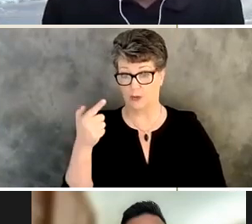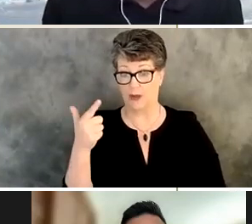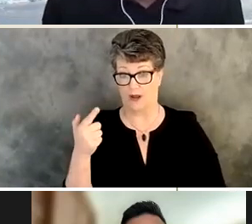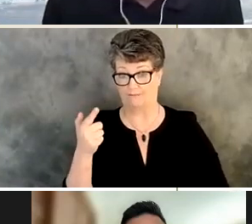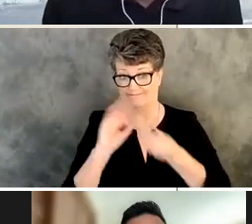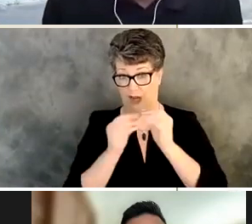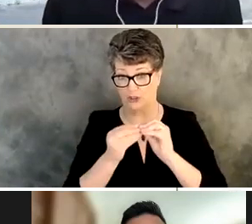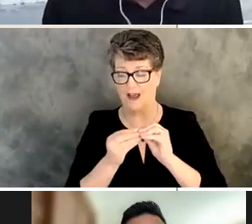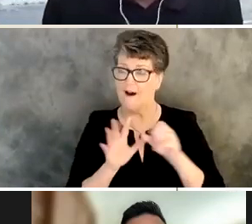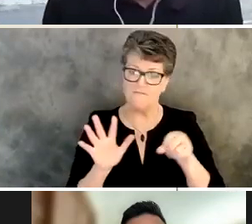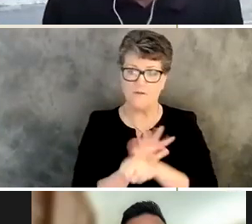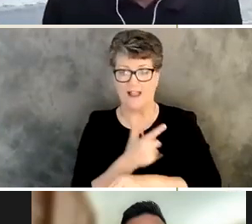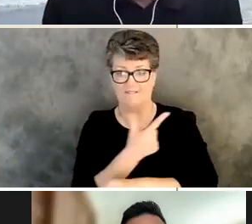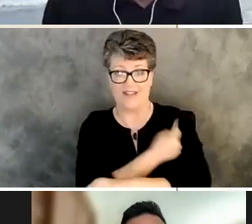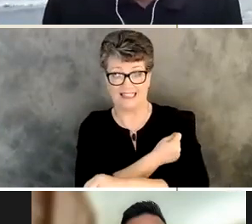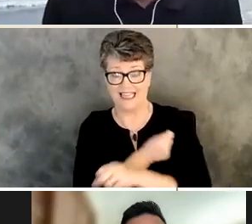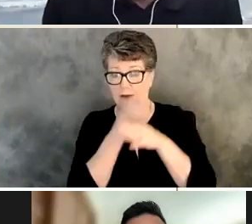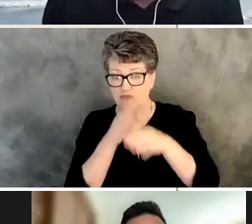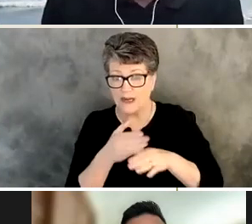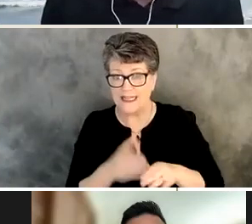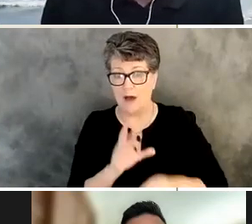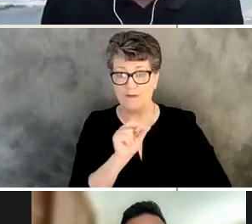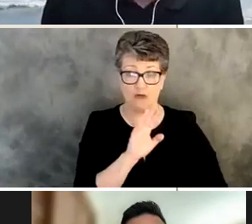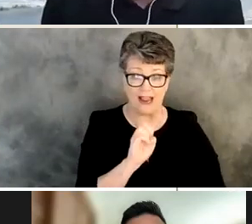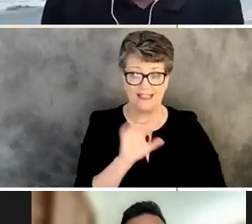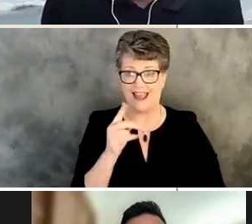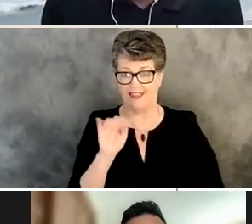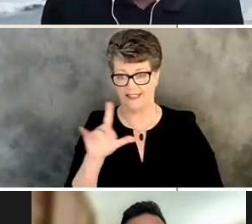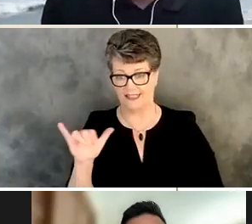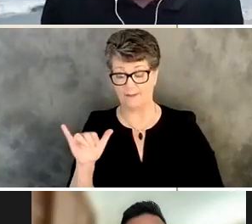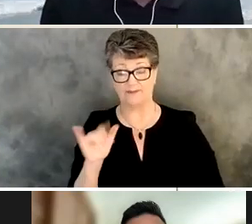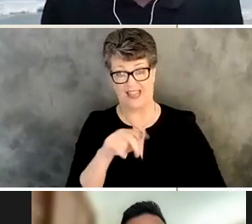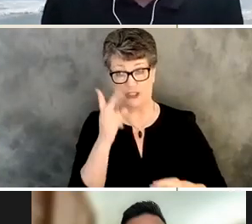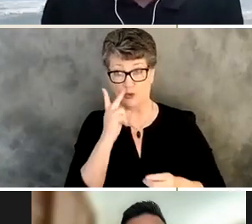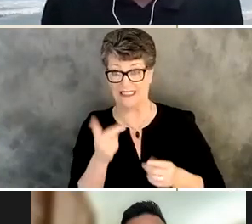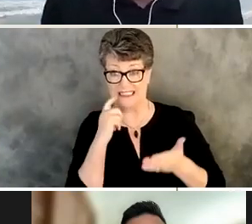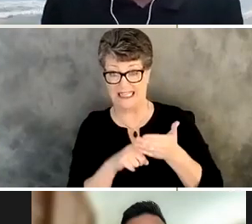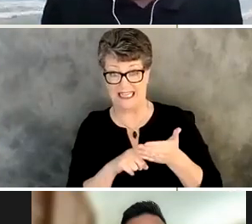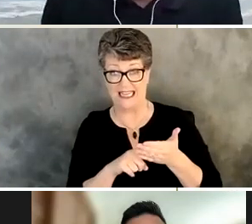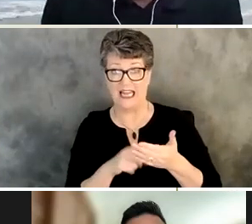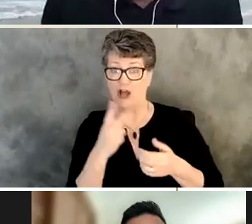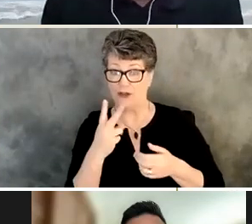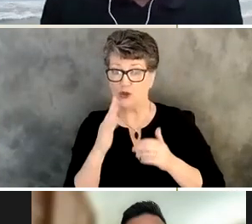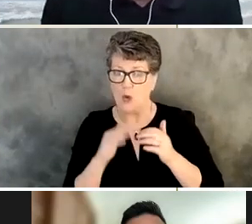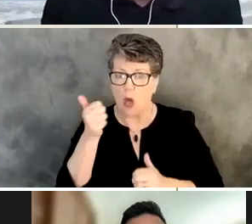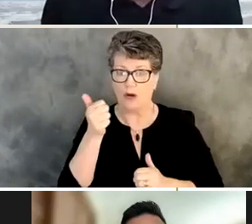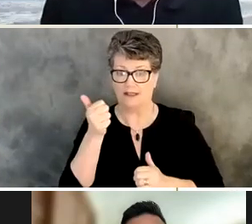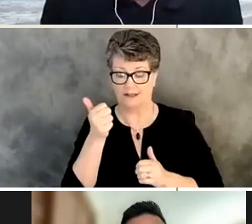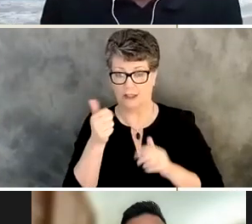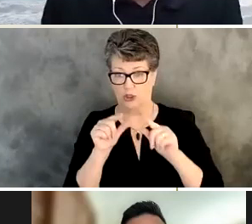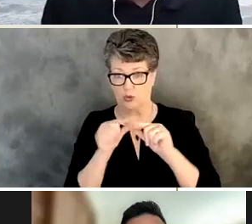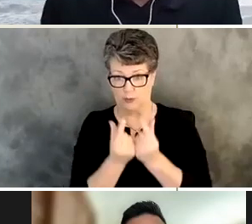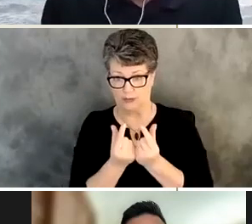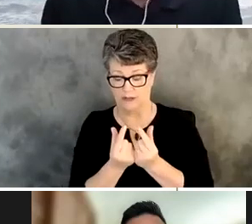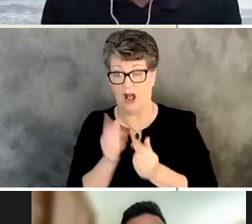this is fully vaccinated by race and ethnicity. As you can see here, the two lowest groups,